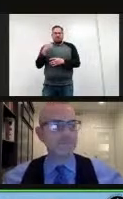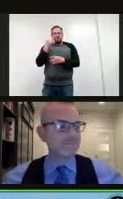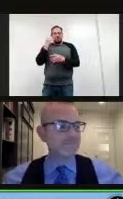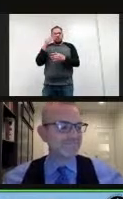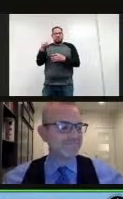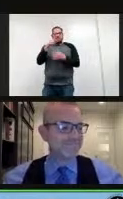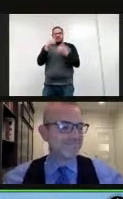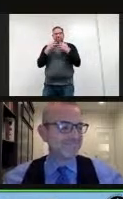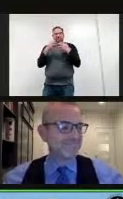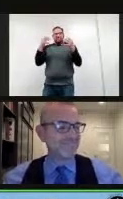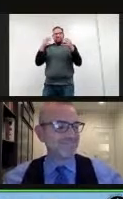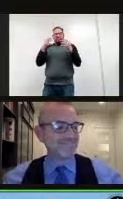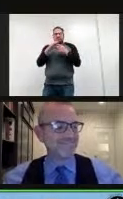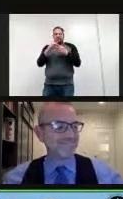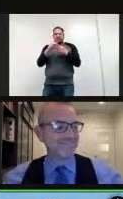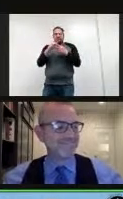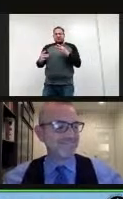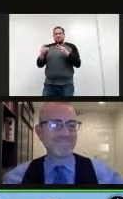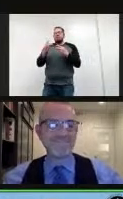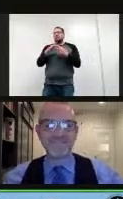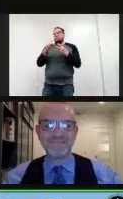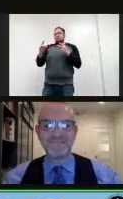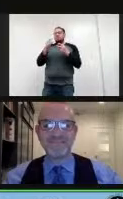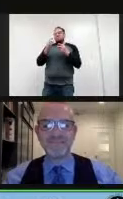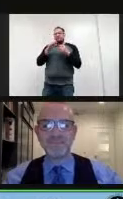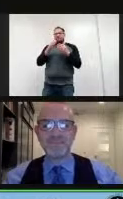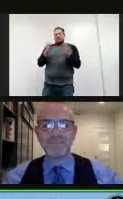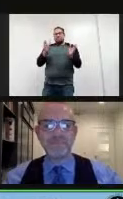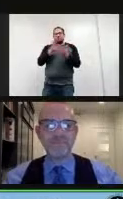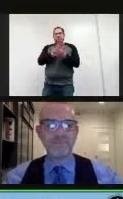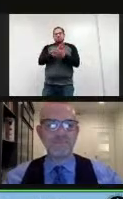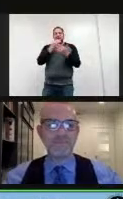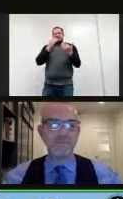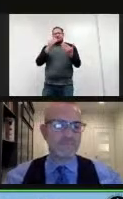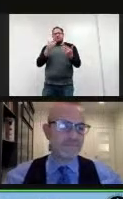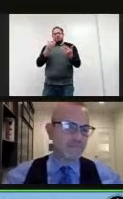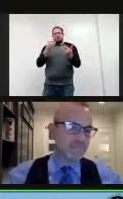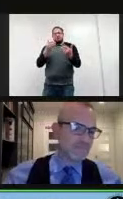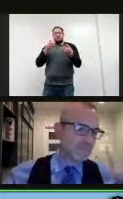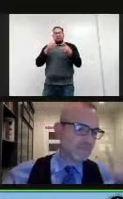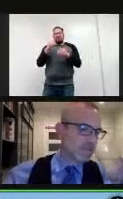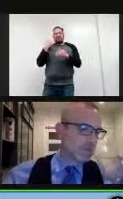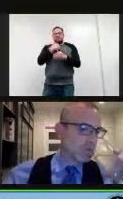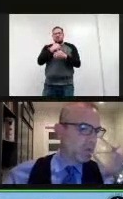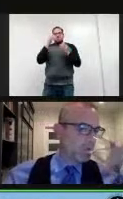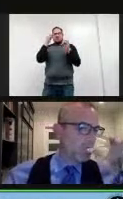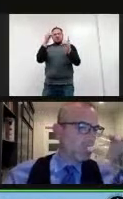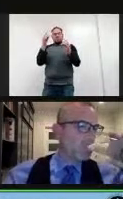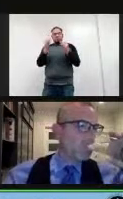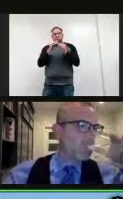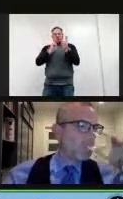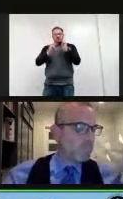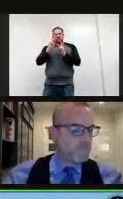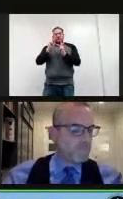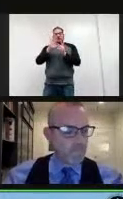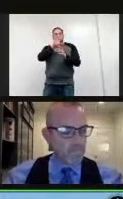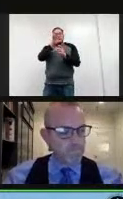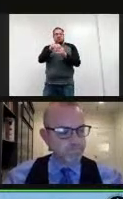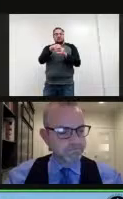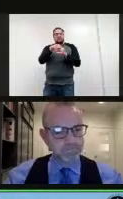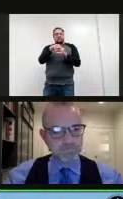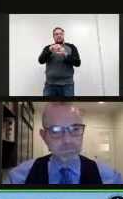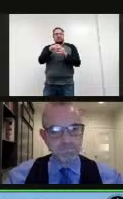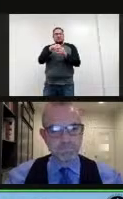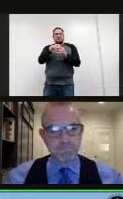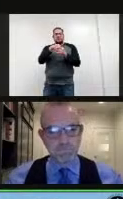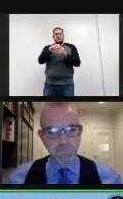you chose public schools. So thank you very much. That allows us to educate more people, including the ones who needs